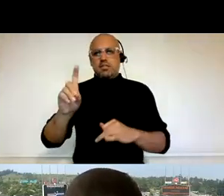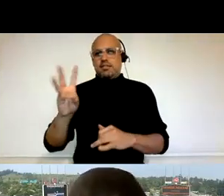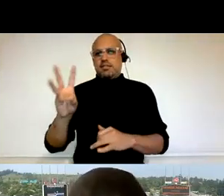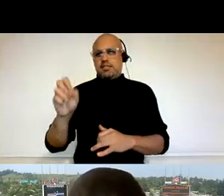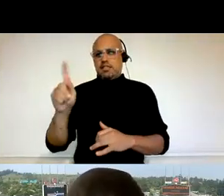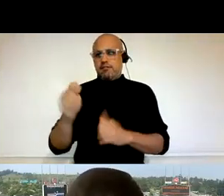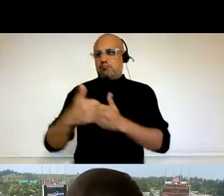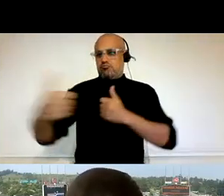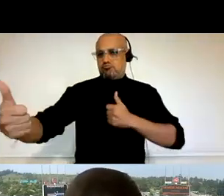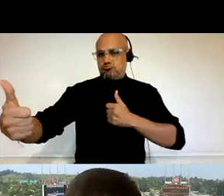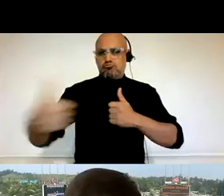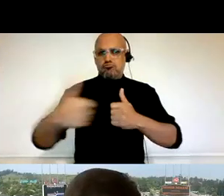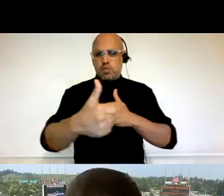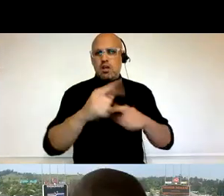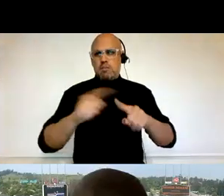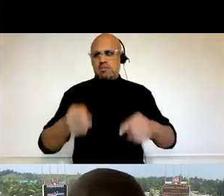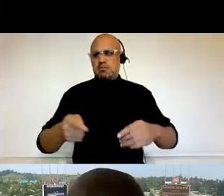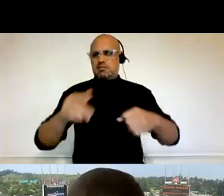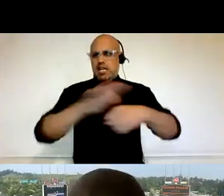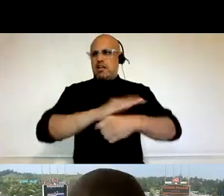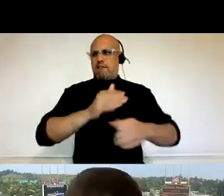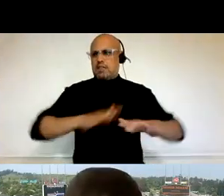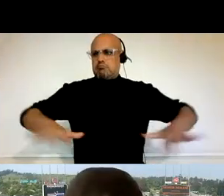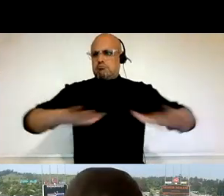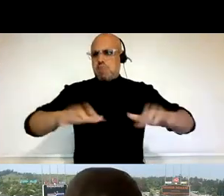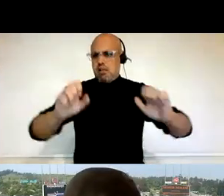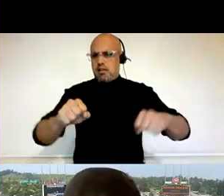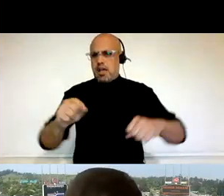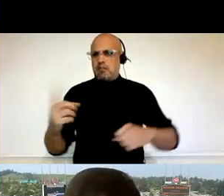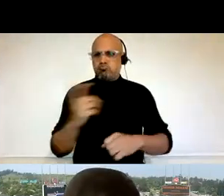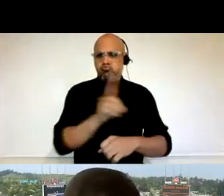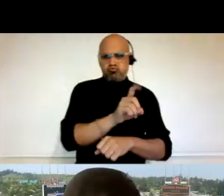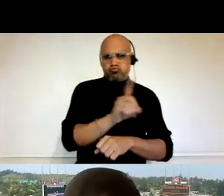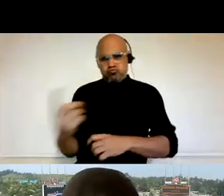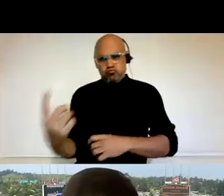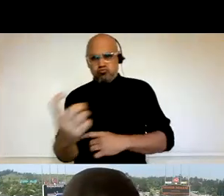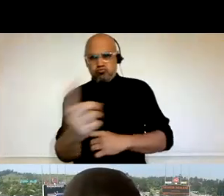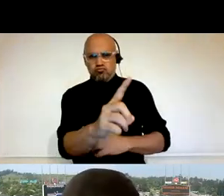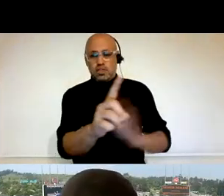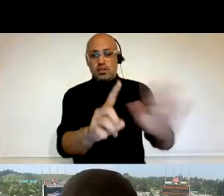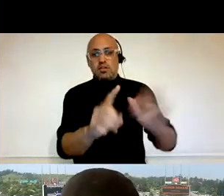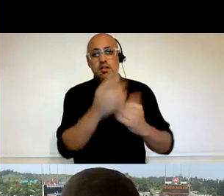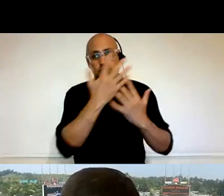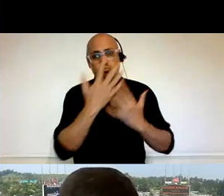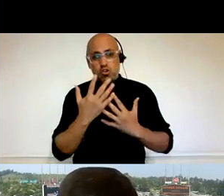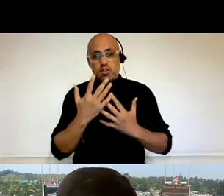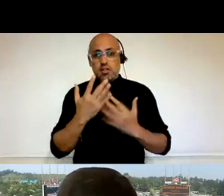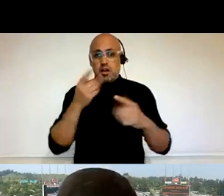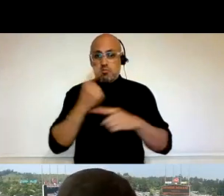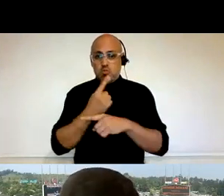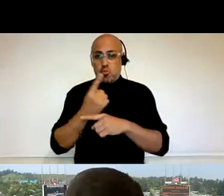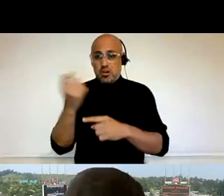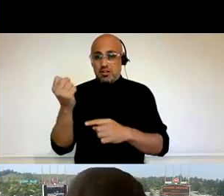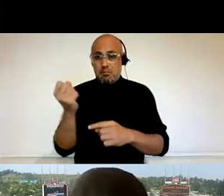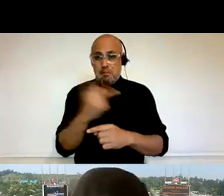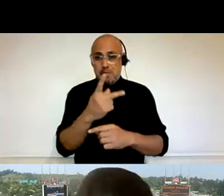a bumper level so they're able to move about the class a little bit more. Unfortunately, it's not appropriate for them to go back to each desk, but at